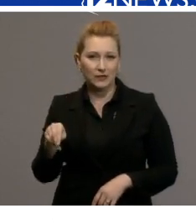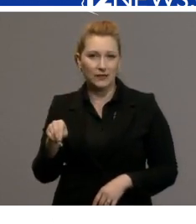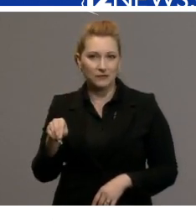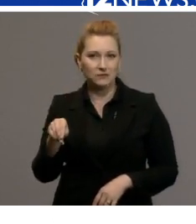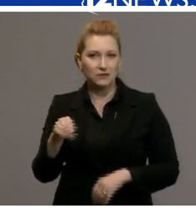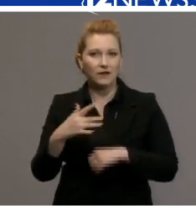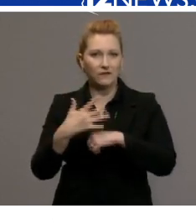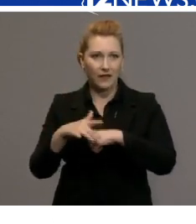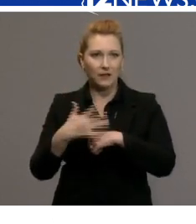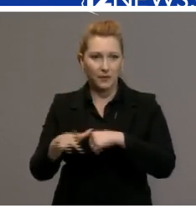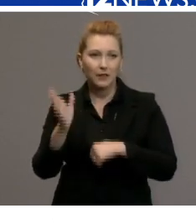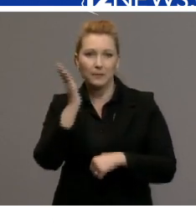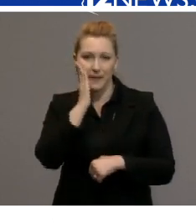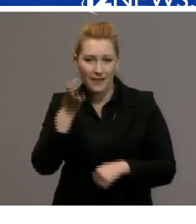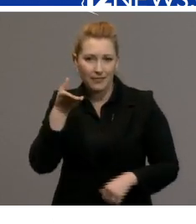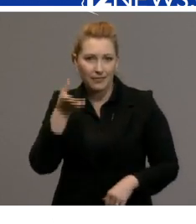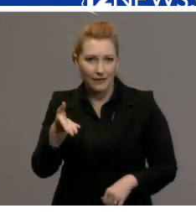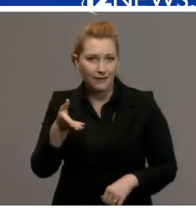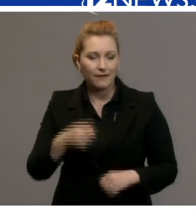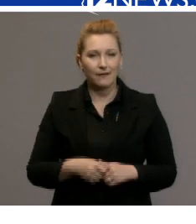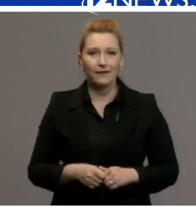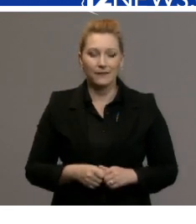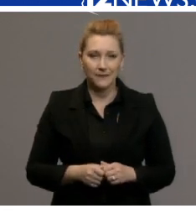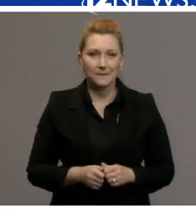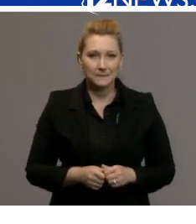here throughout.